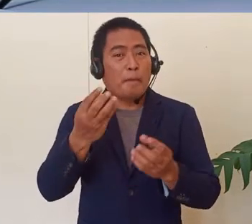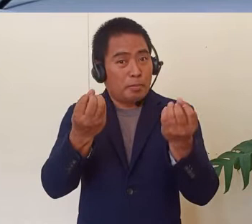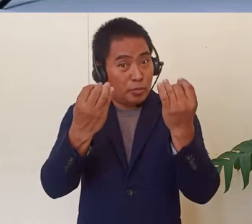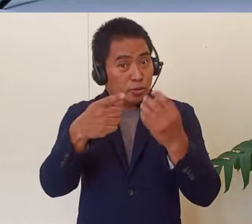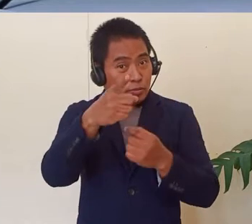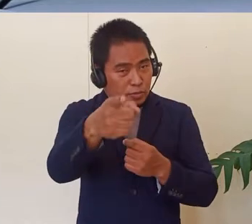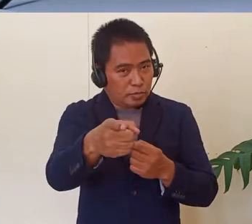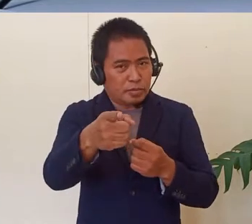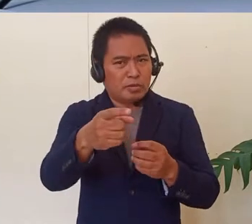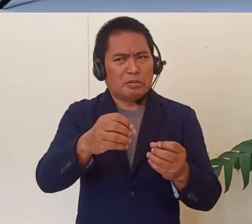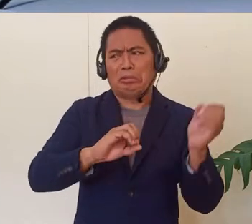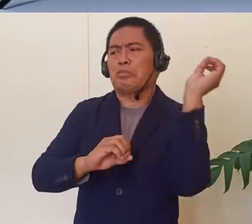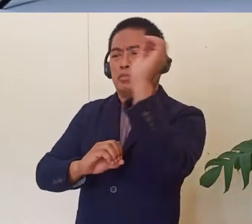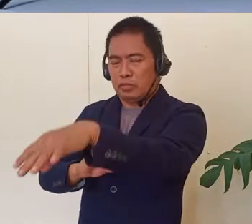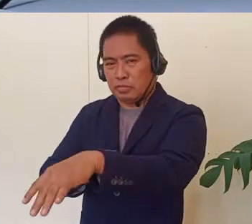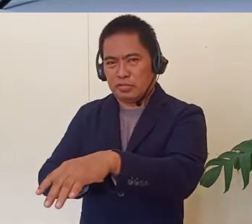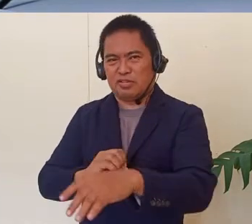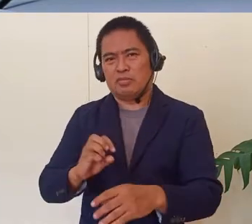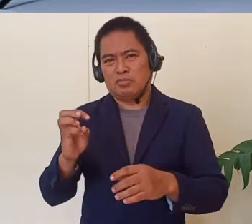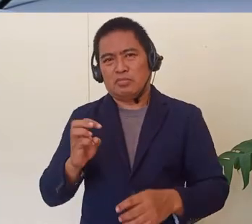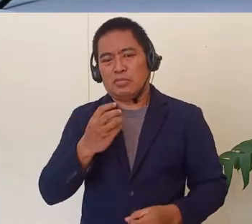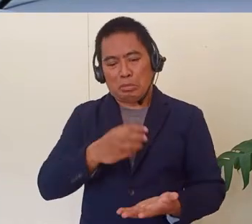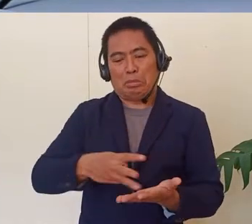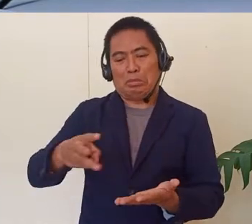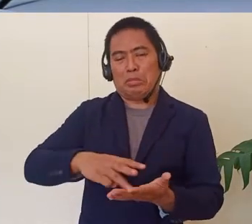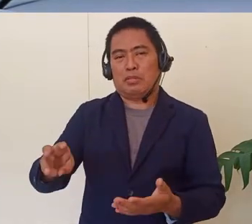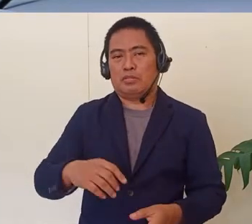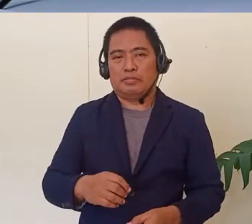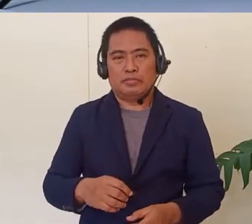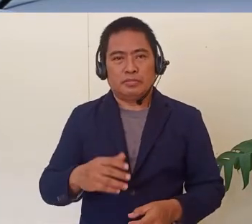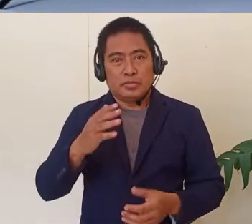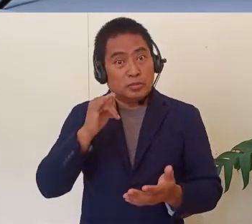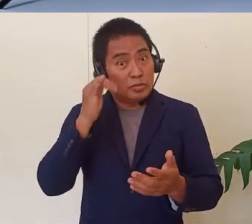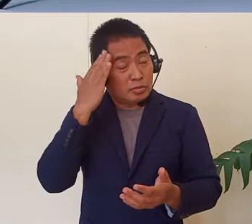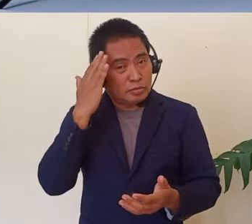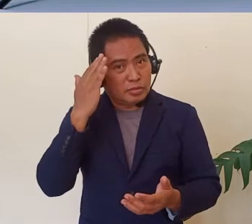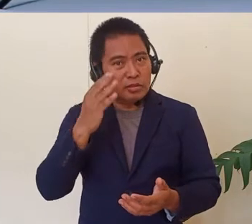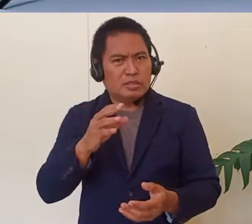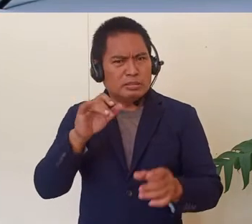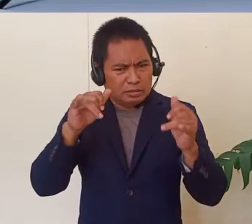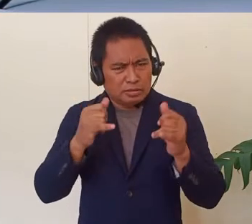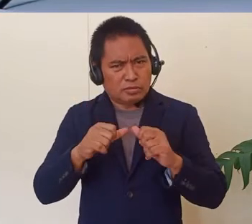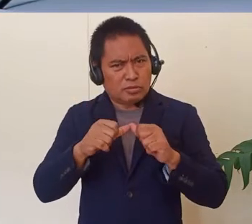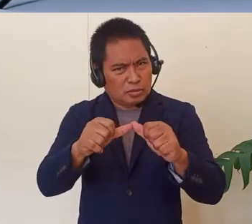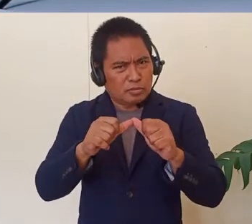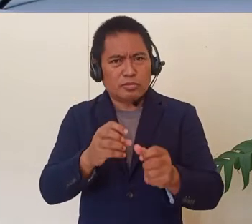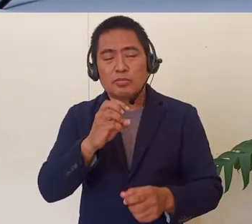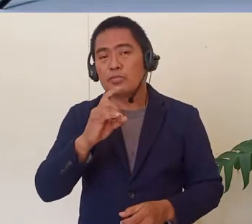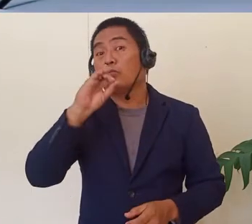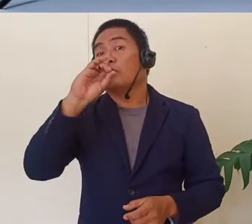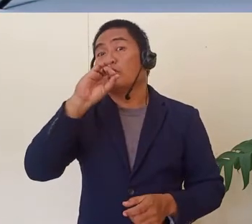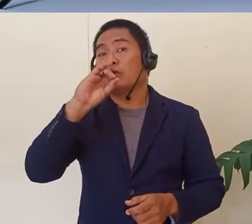you know that we can still drink and let the coffee dissolve? Yes, you heard it